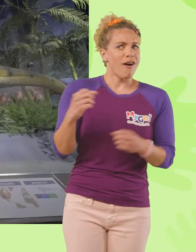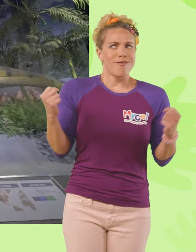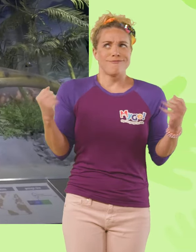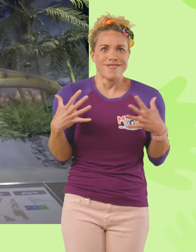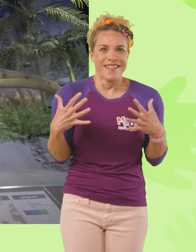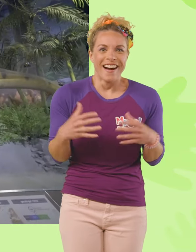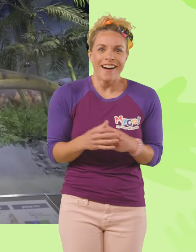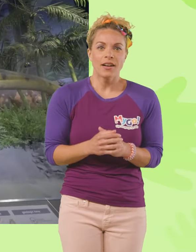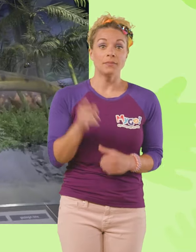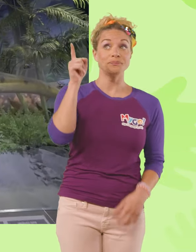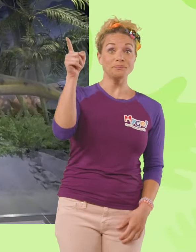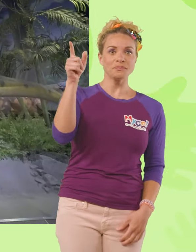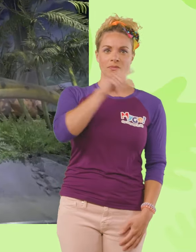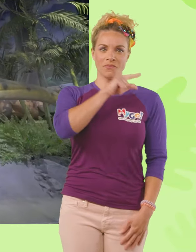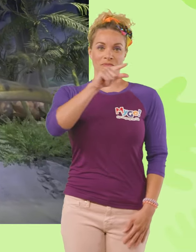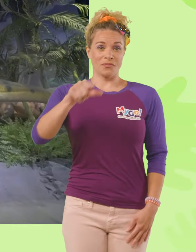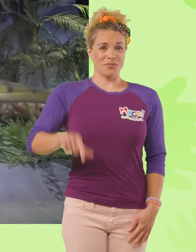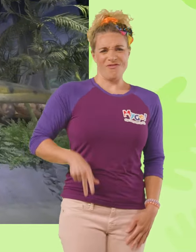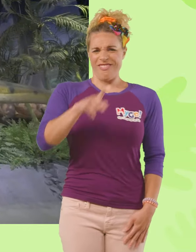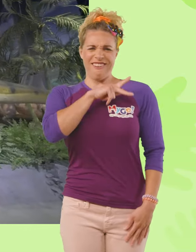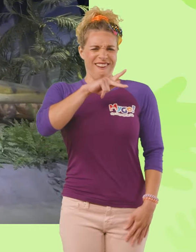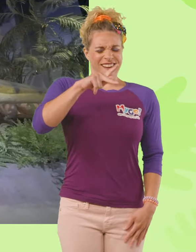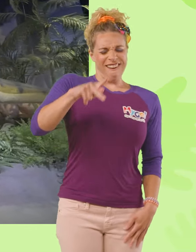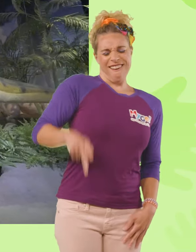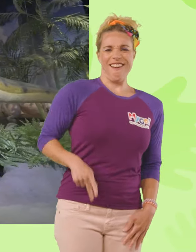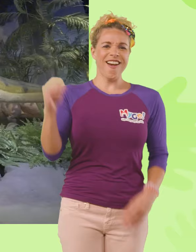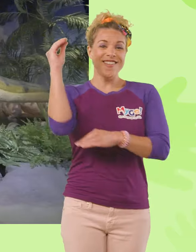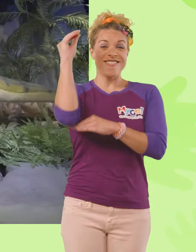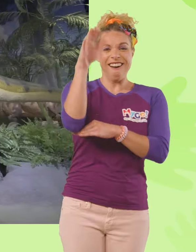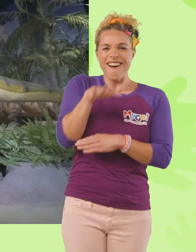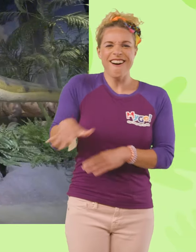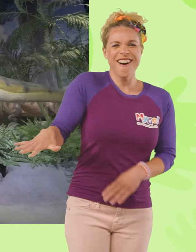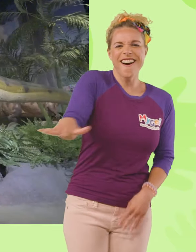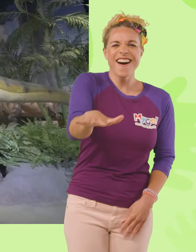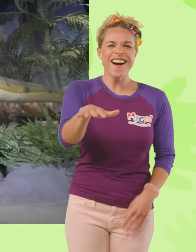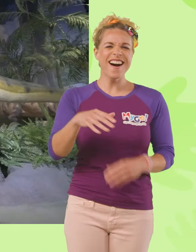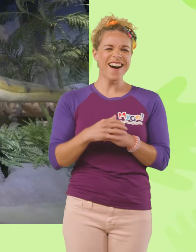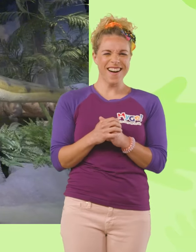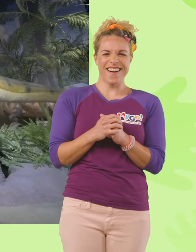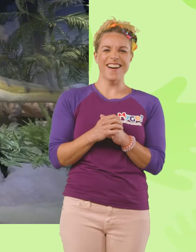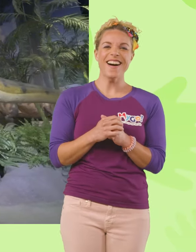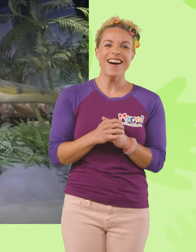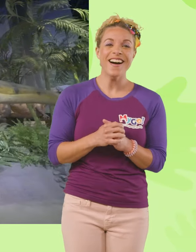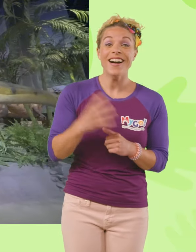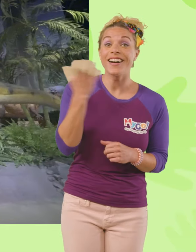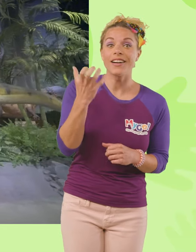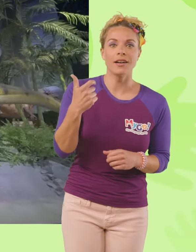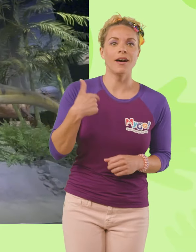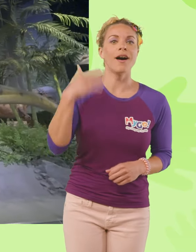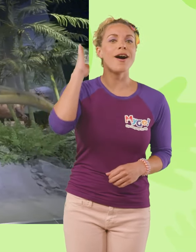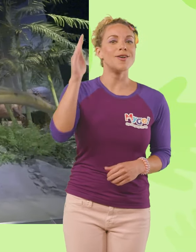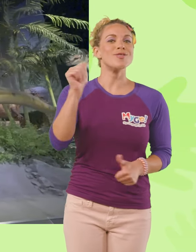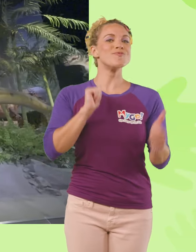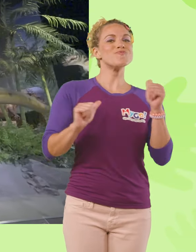scary. It's the king and queen of the dino land. Whoa. I'm gonna act